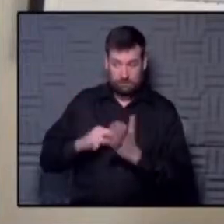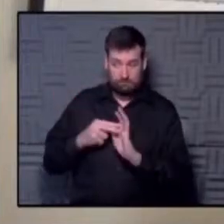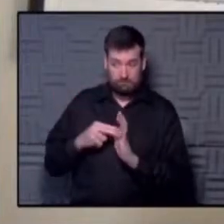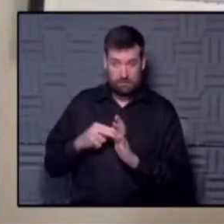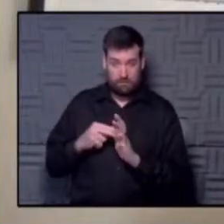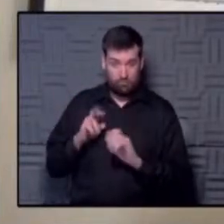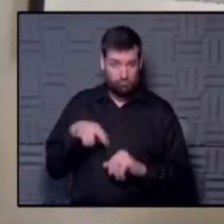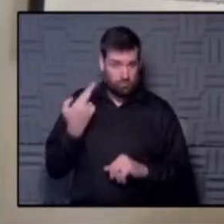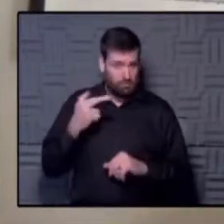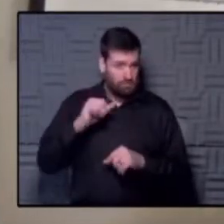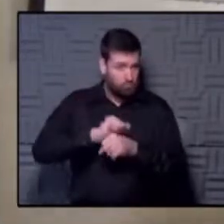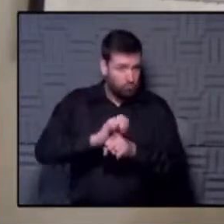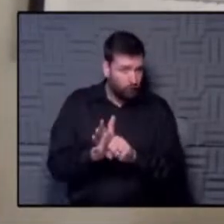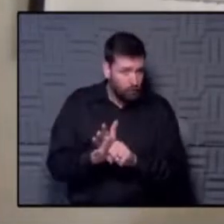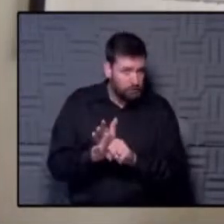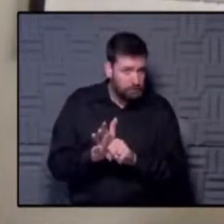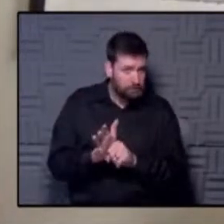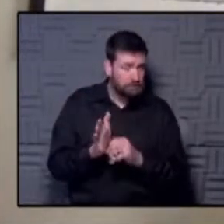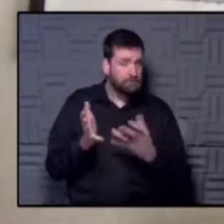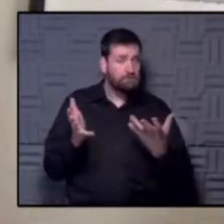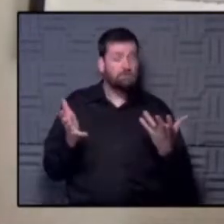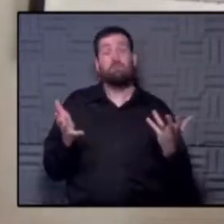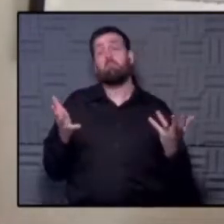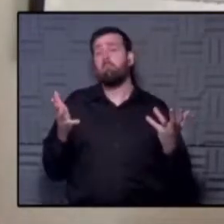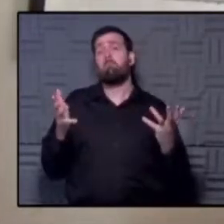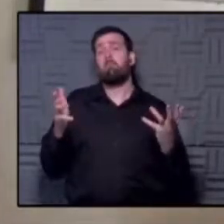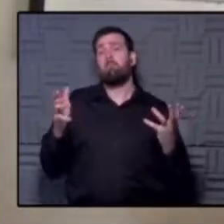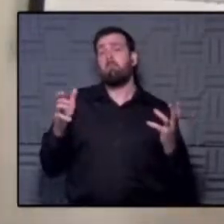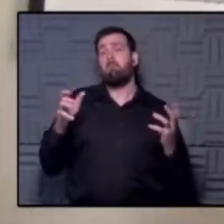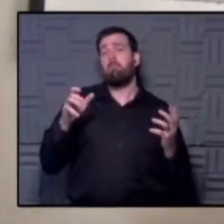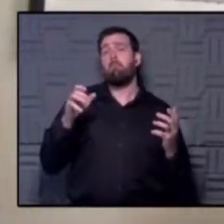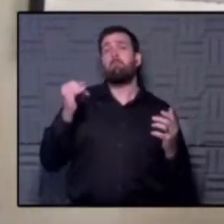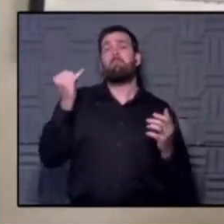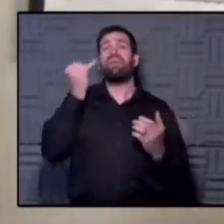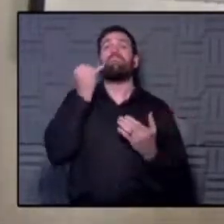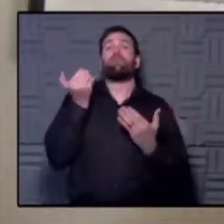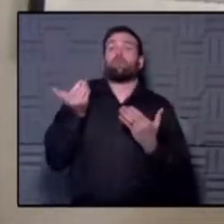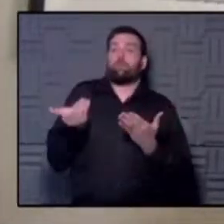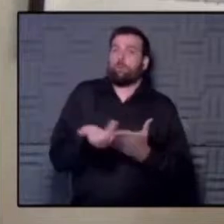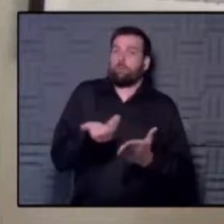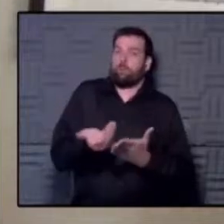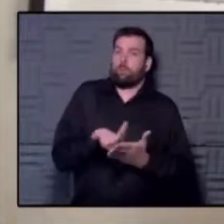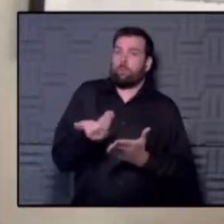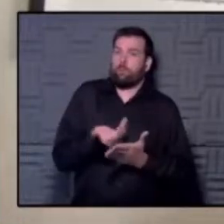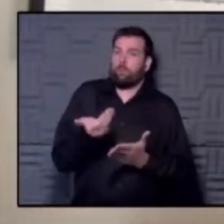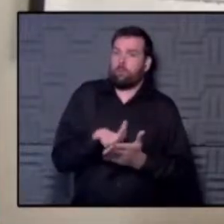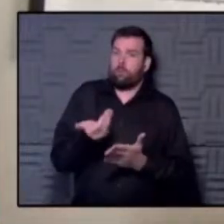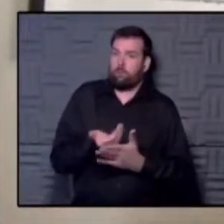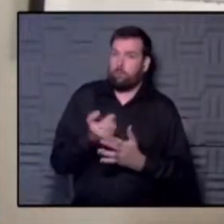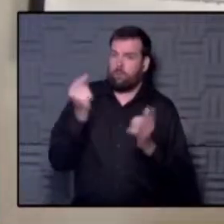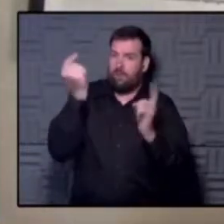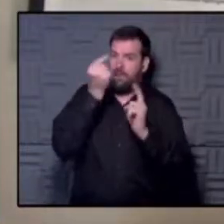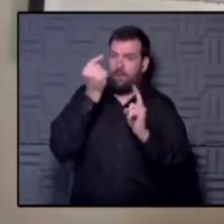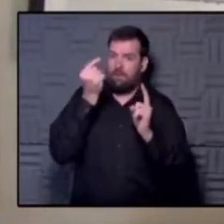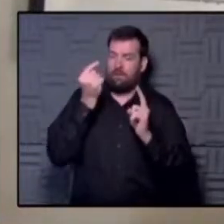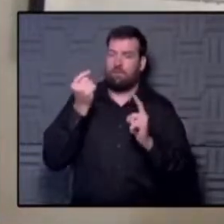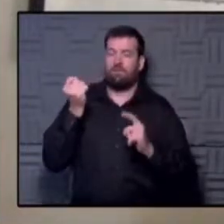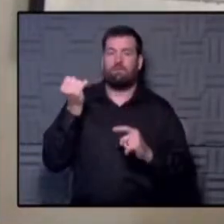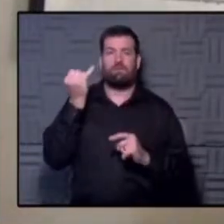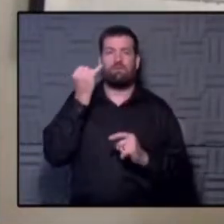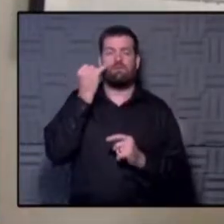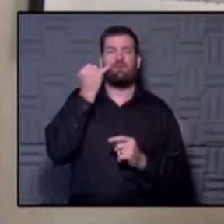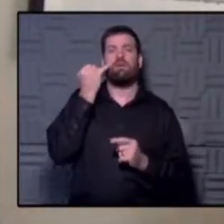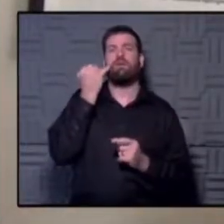for COVID? Well, it certainly does mean you're at risk if it's a new headache, if it's a headache that is strange from